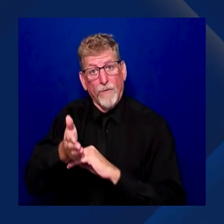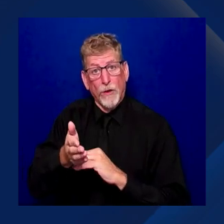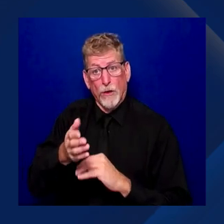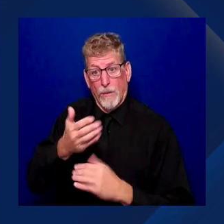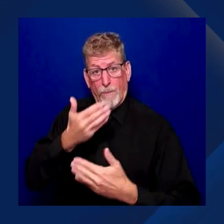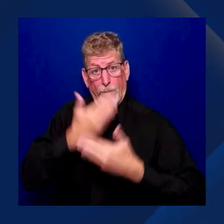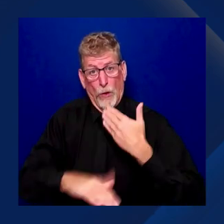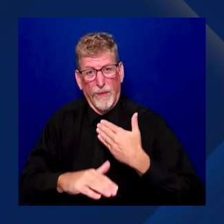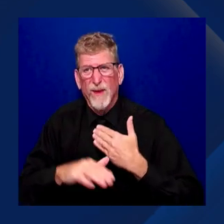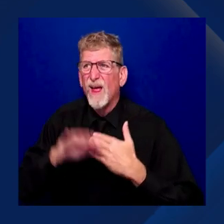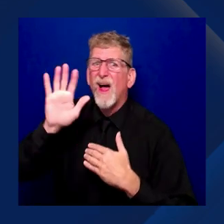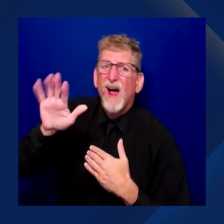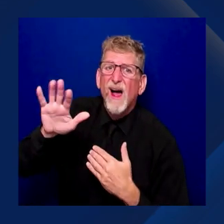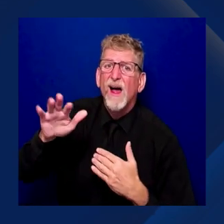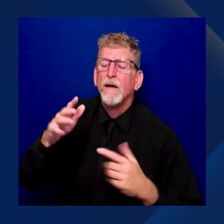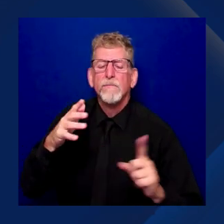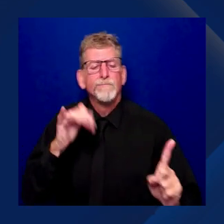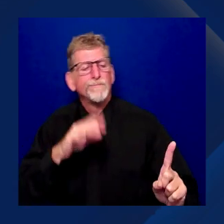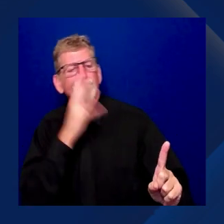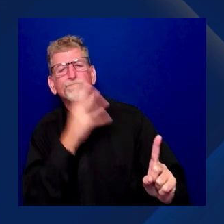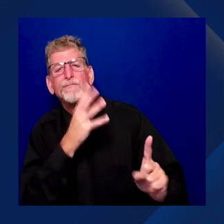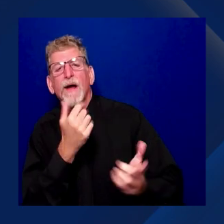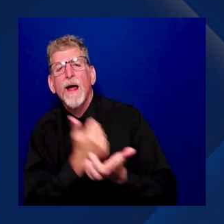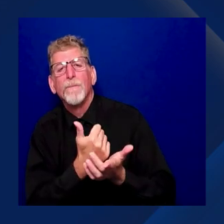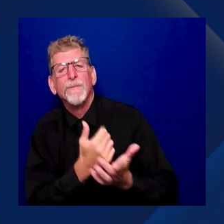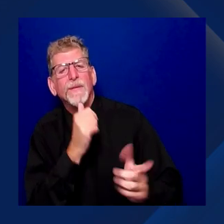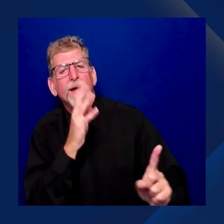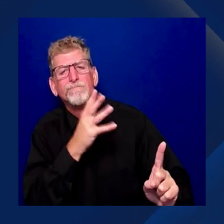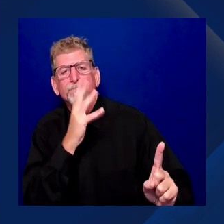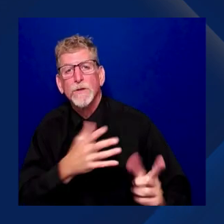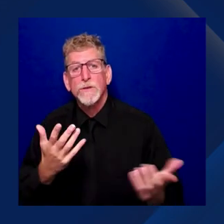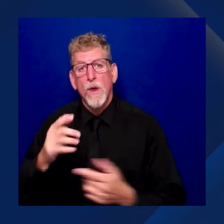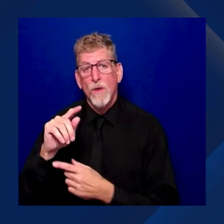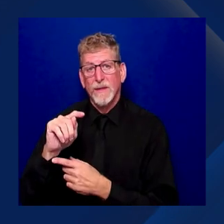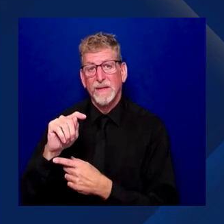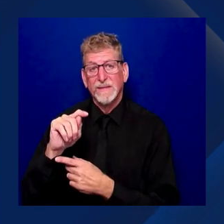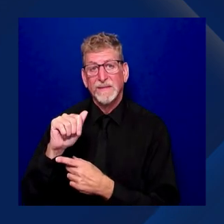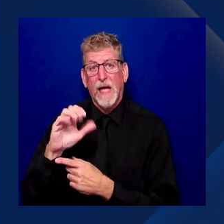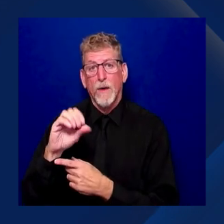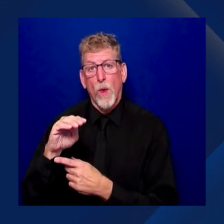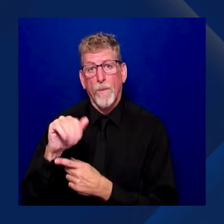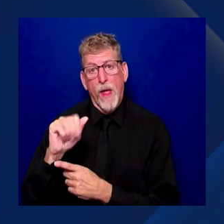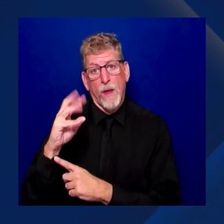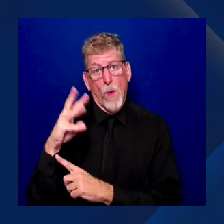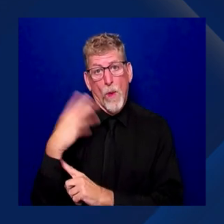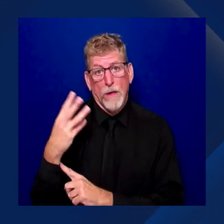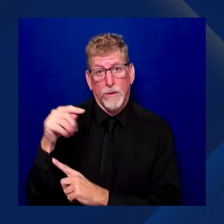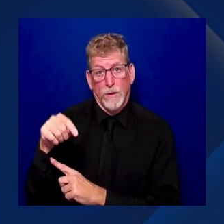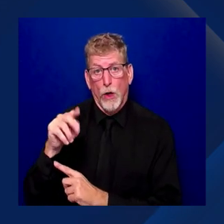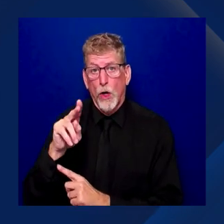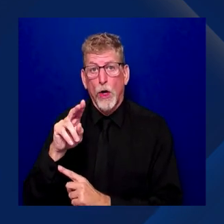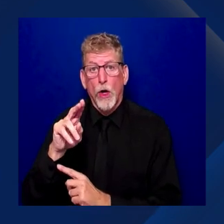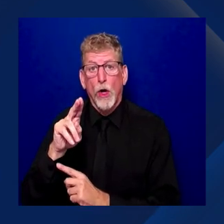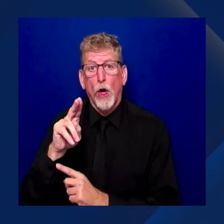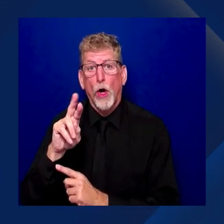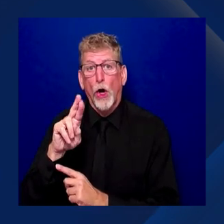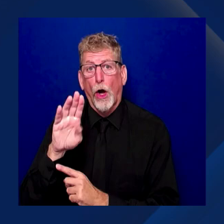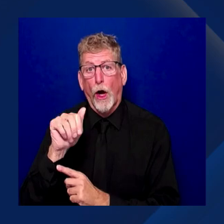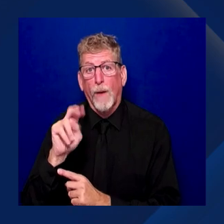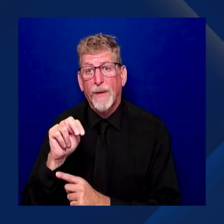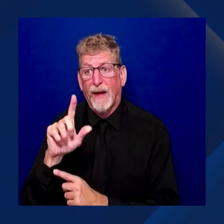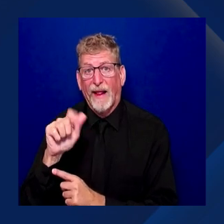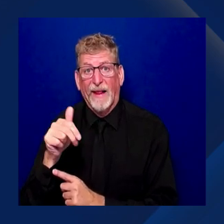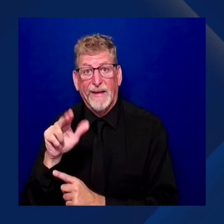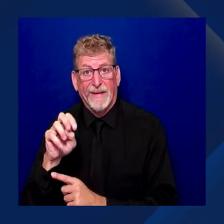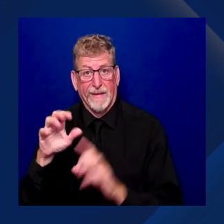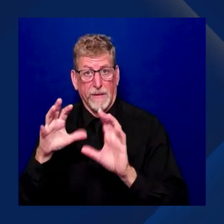League, we have decided that it is critical for us to ensure that Black moms, Black mothers all